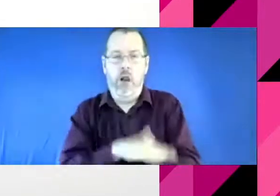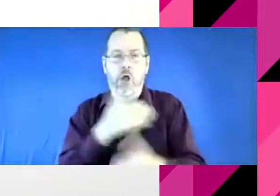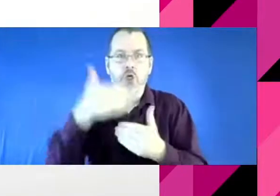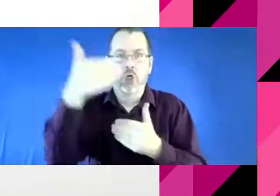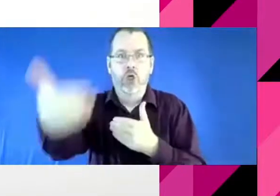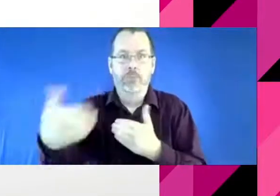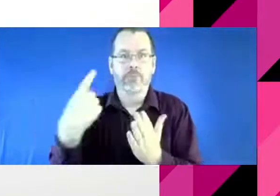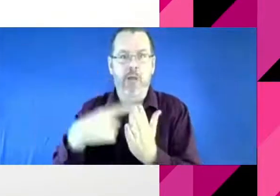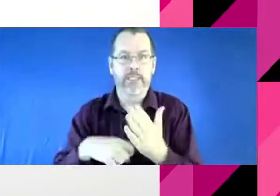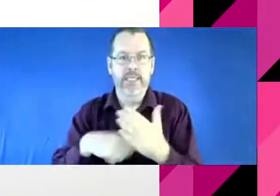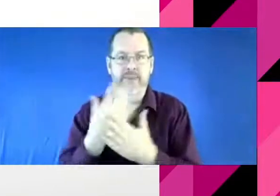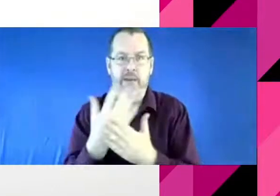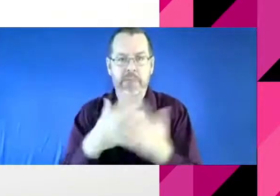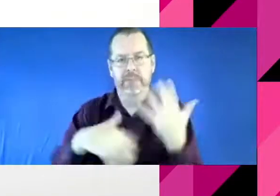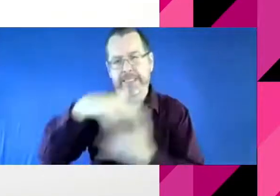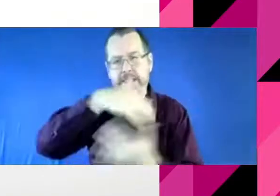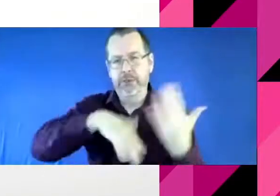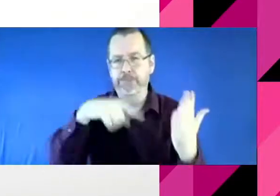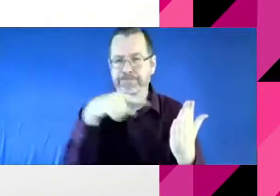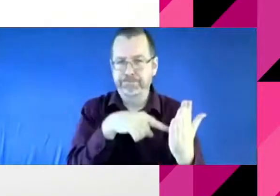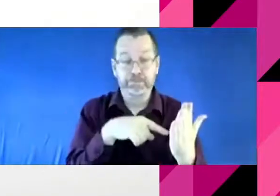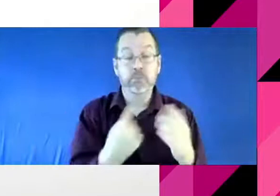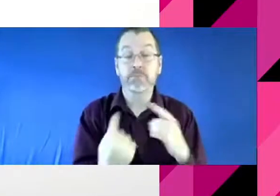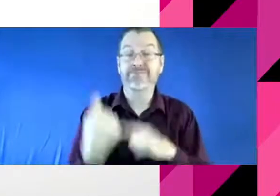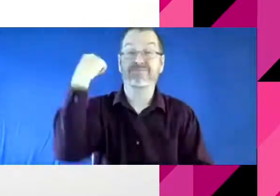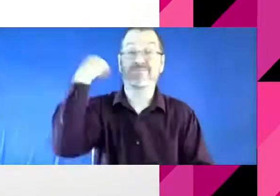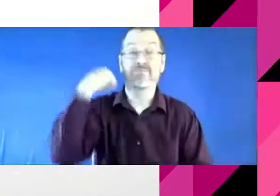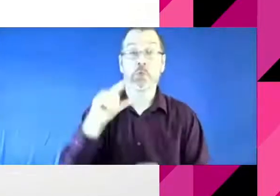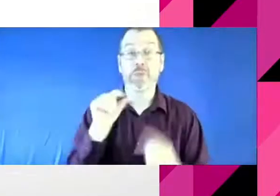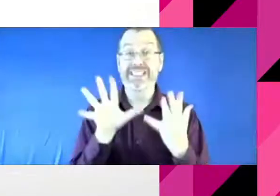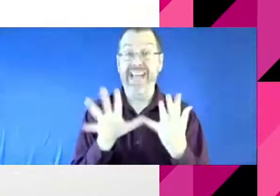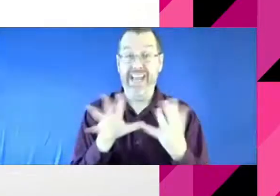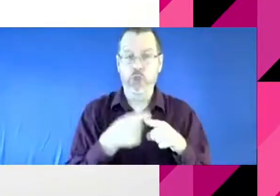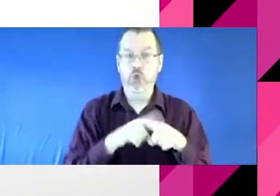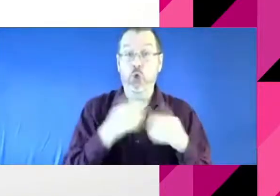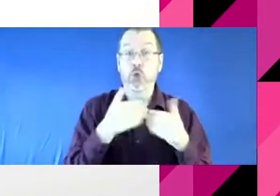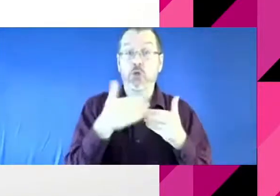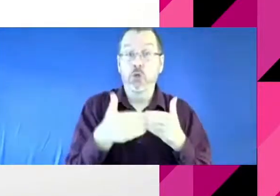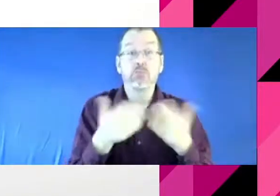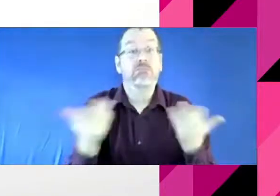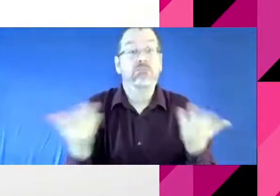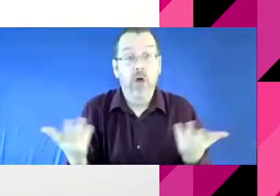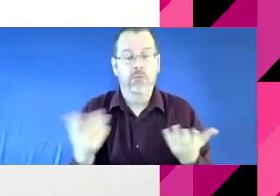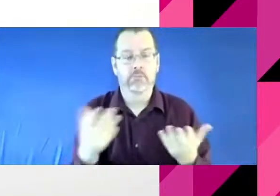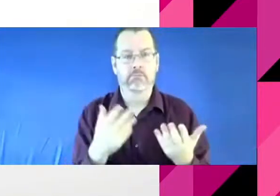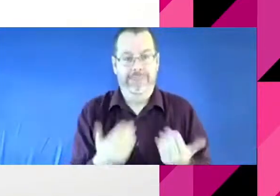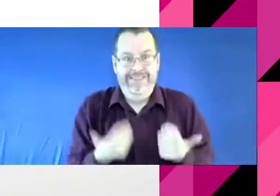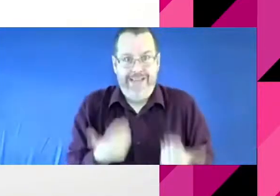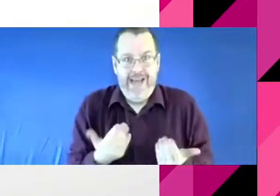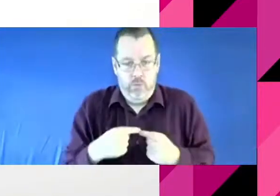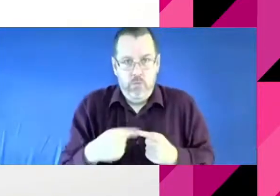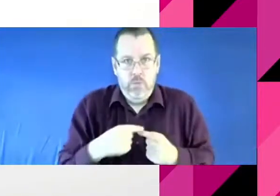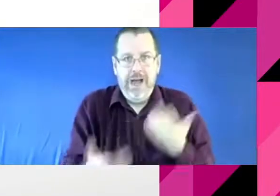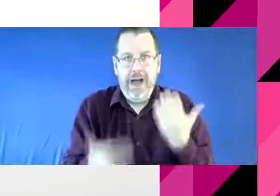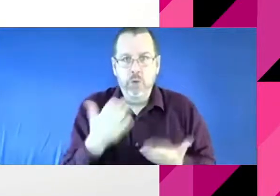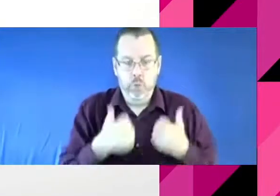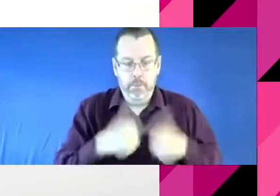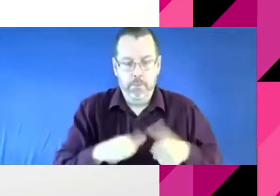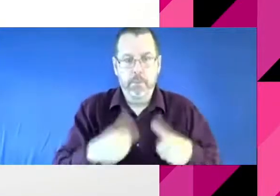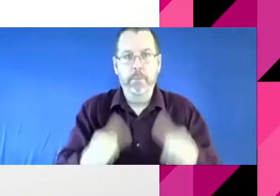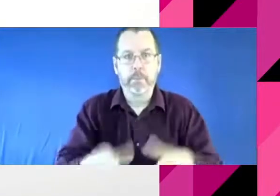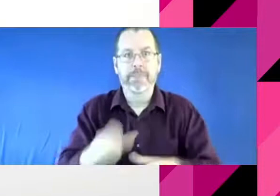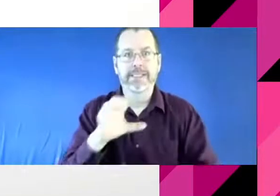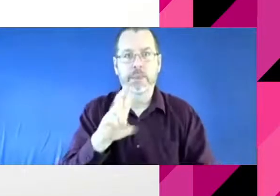you'd expect, the short-term commitments way back in 2010 focused on immediate steps for implementing the CRPD, given we had